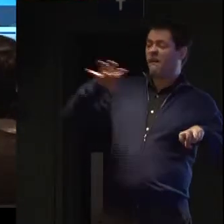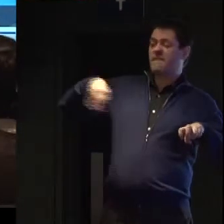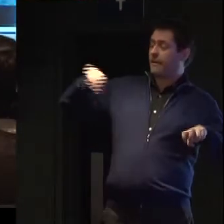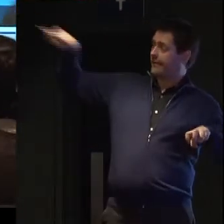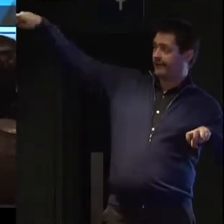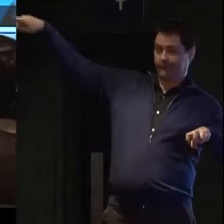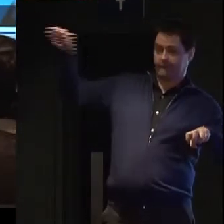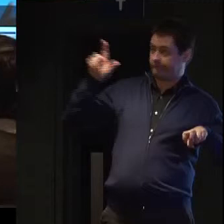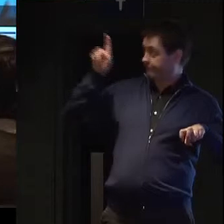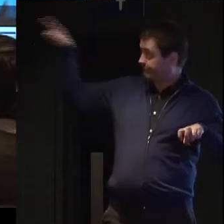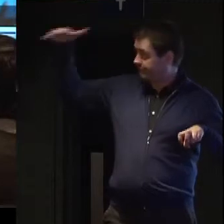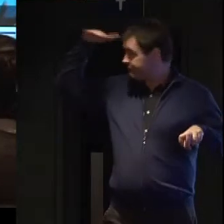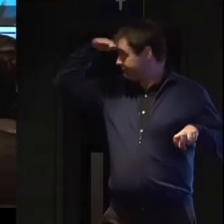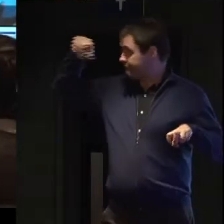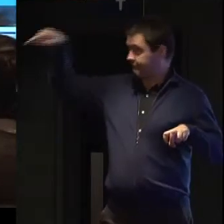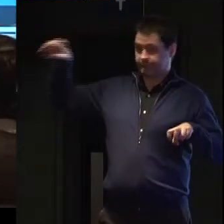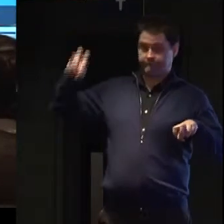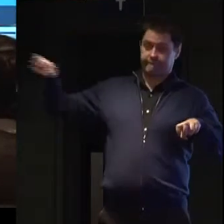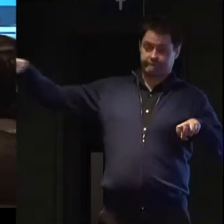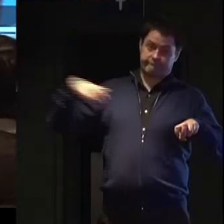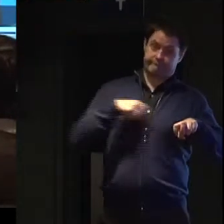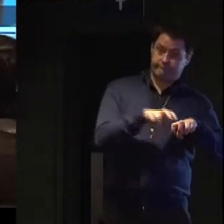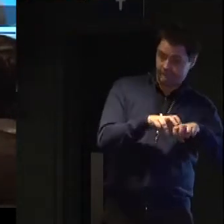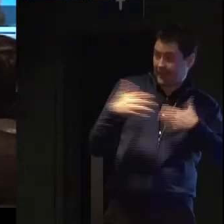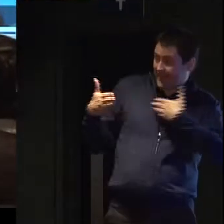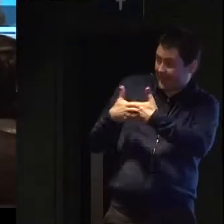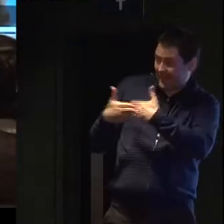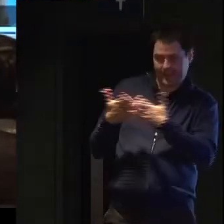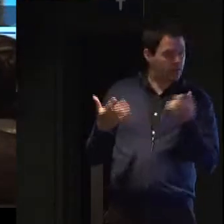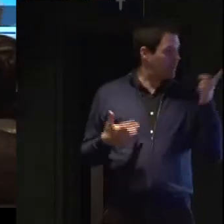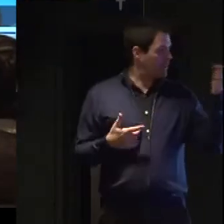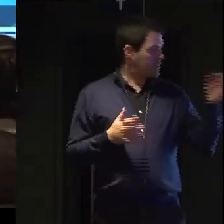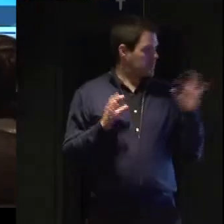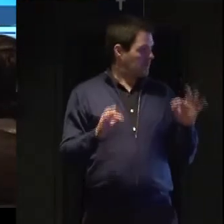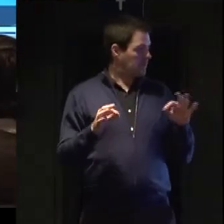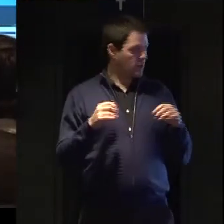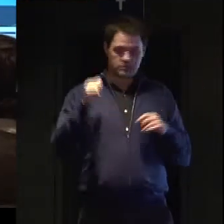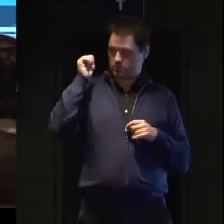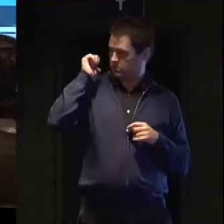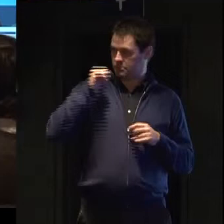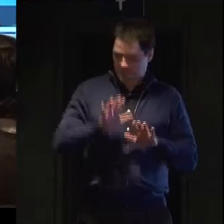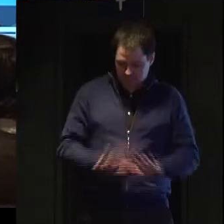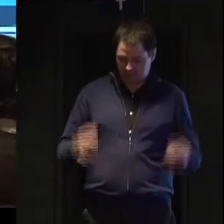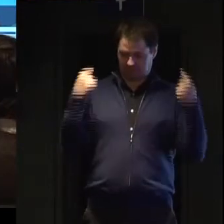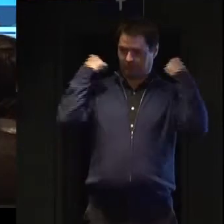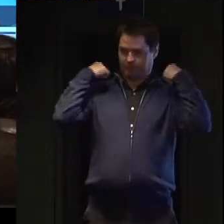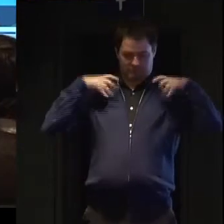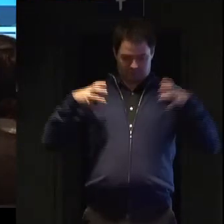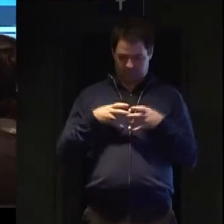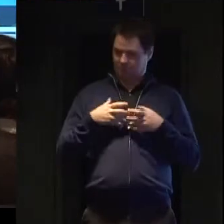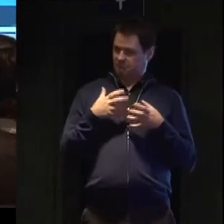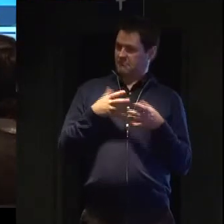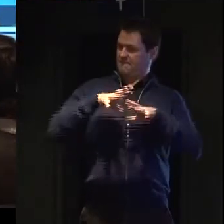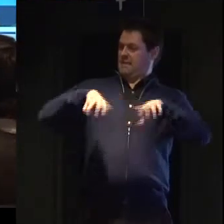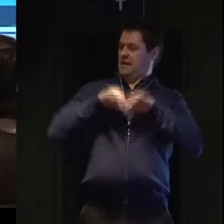distance away from the rest of where the rest of the fans are, and you're lucky if you get close. How this has worked today I don't know, but normally we would